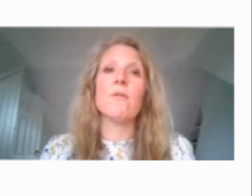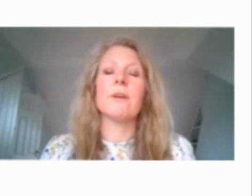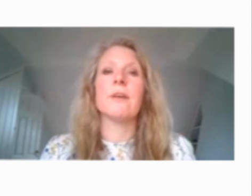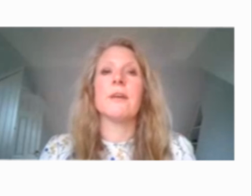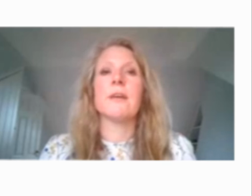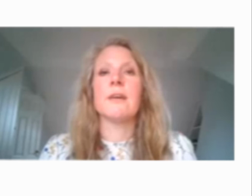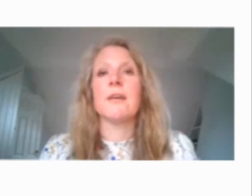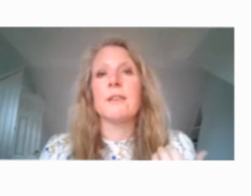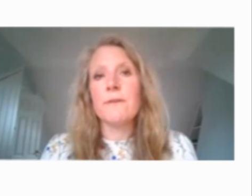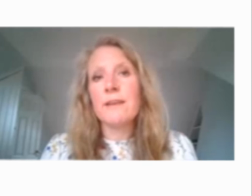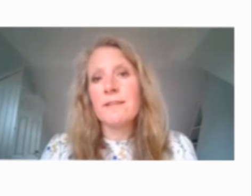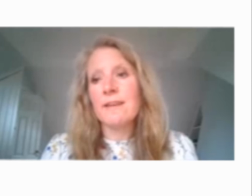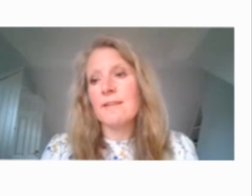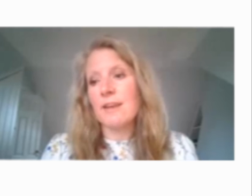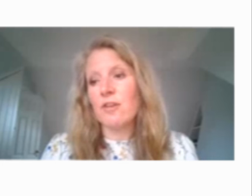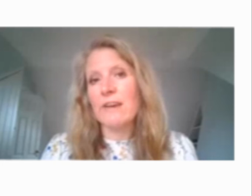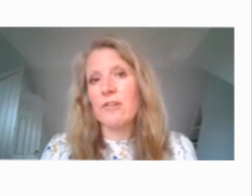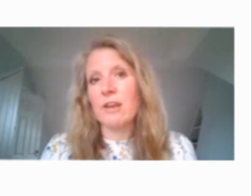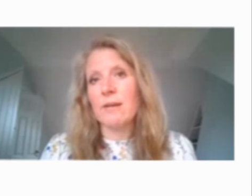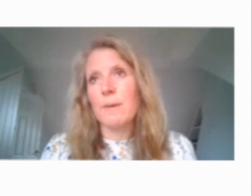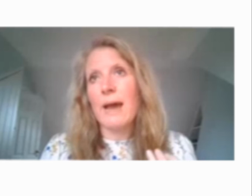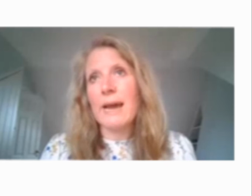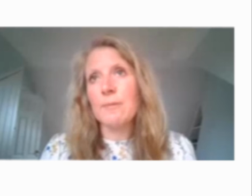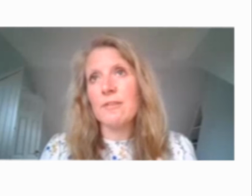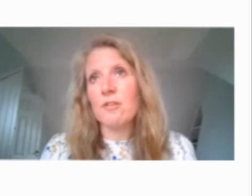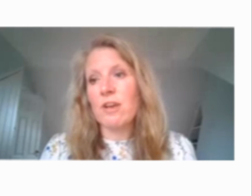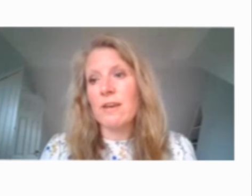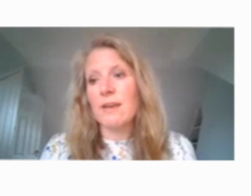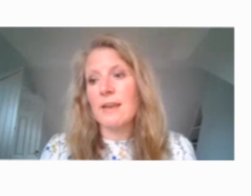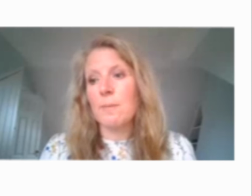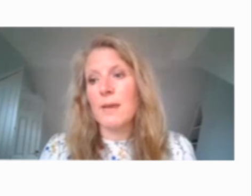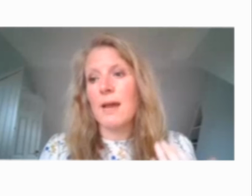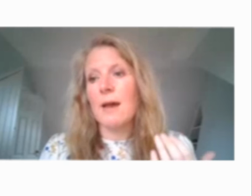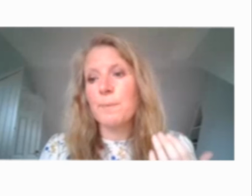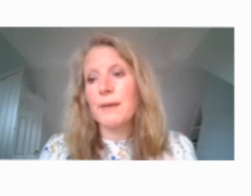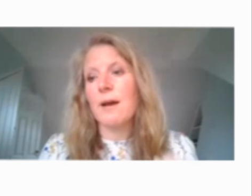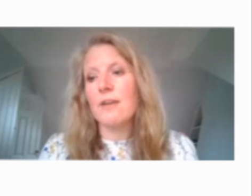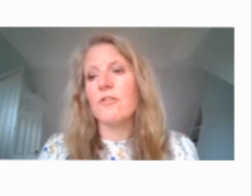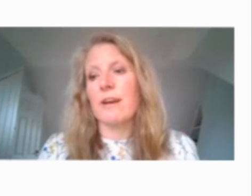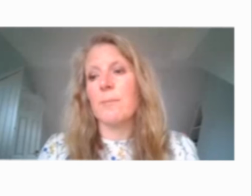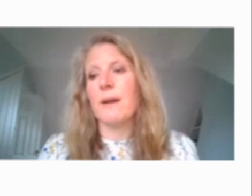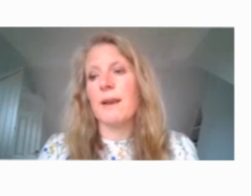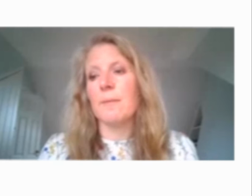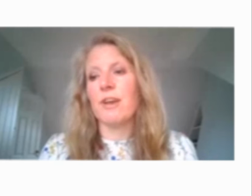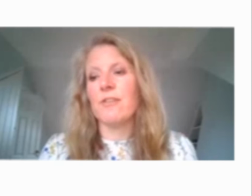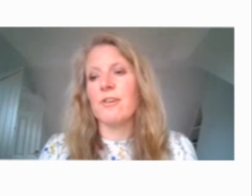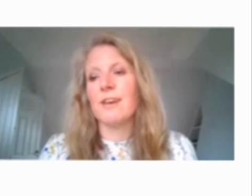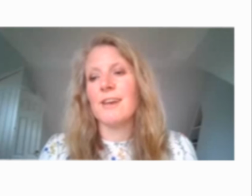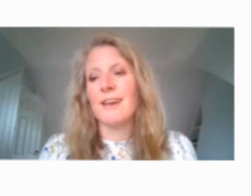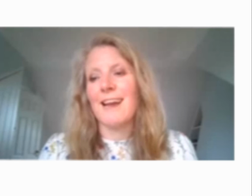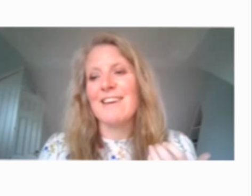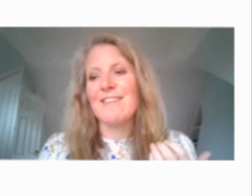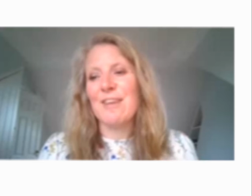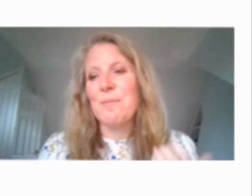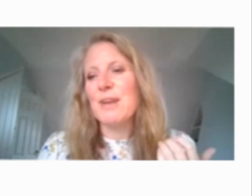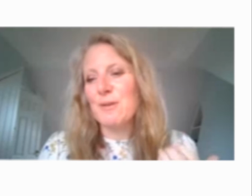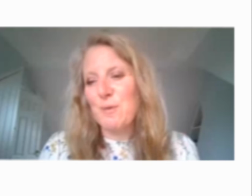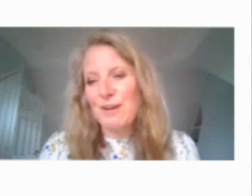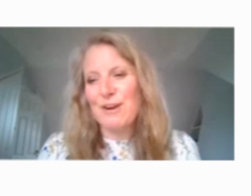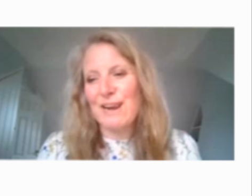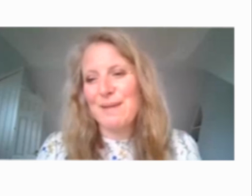might involve. The first is a challenge that perhaps this agenda is being a bit hijacked by climate change. And